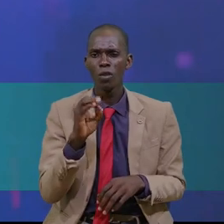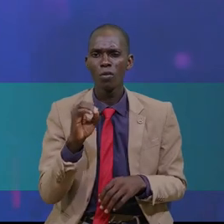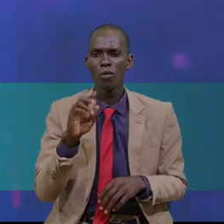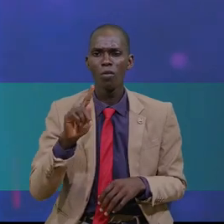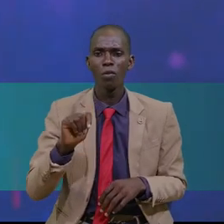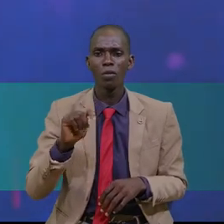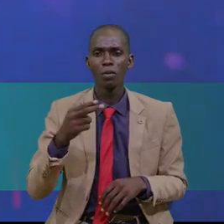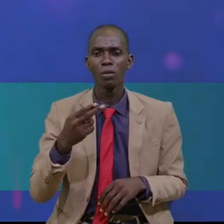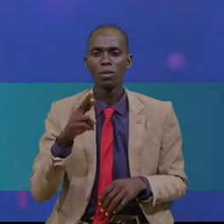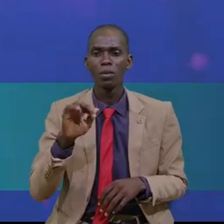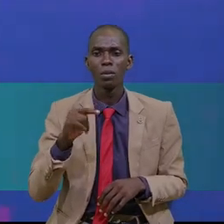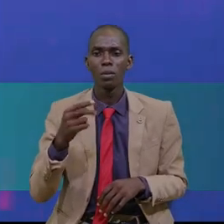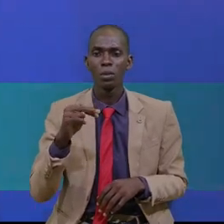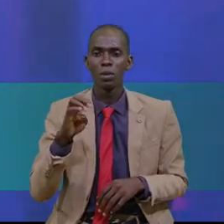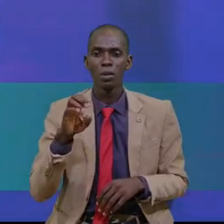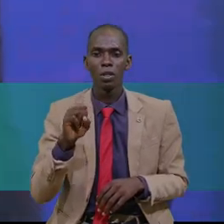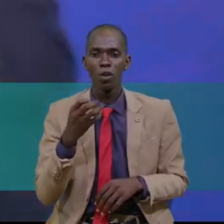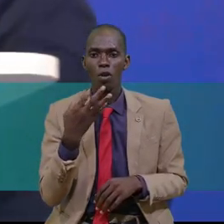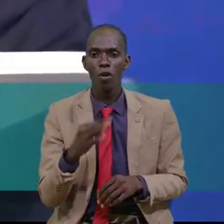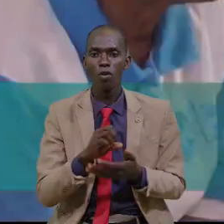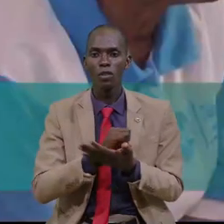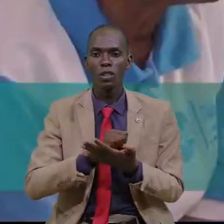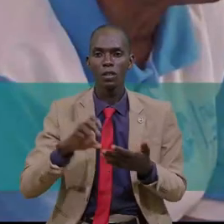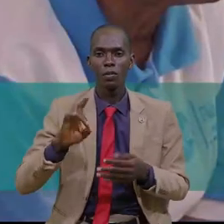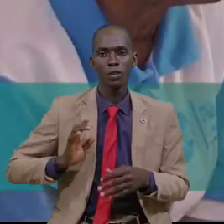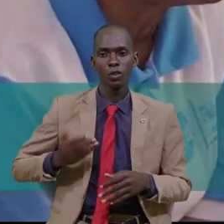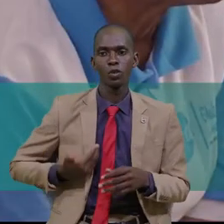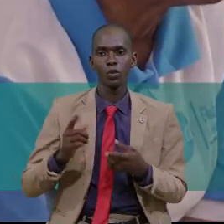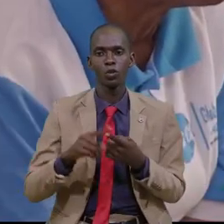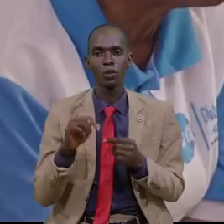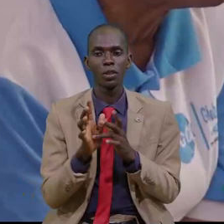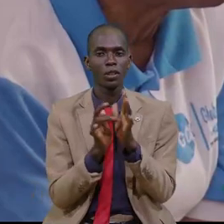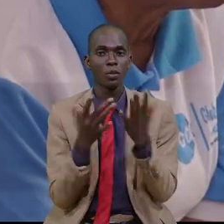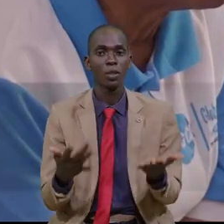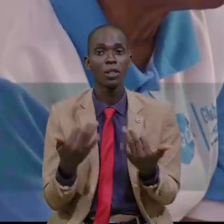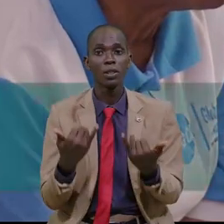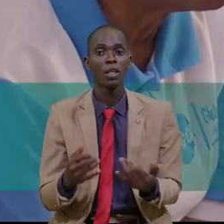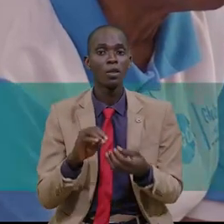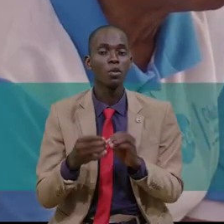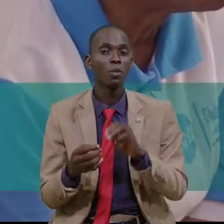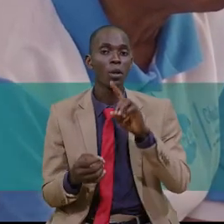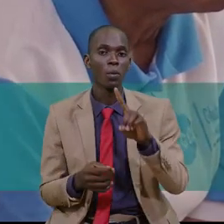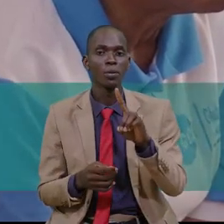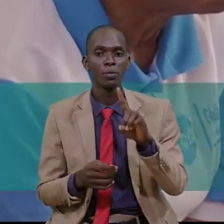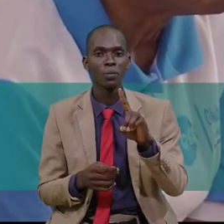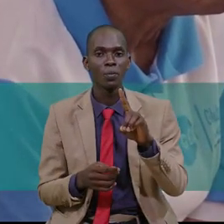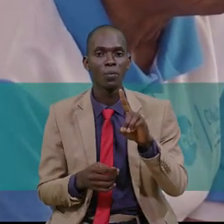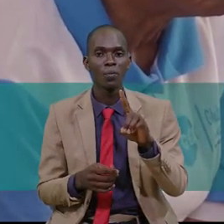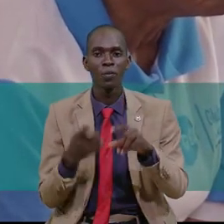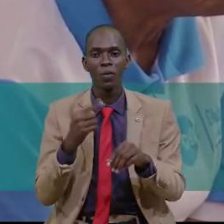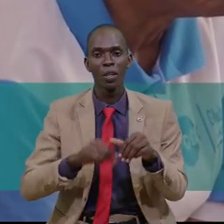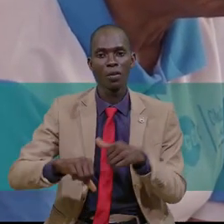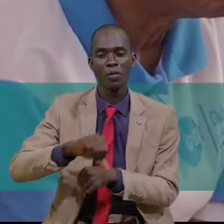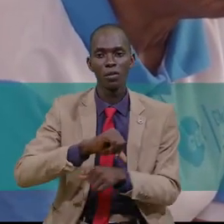to the scripture. We're looking at number one. Number one, we're looking at the fellowship